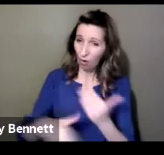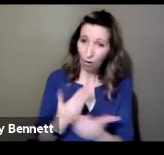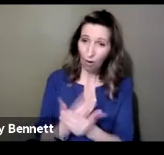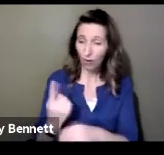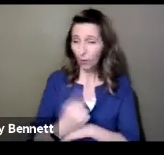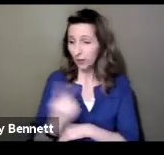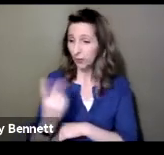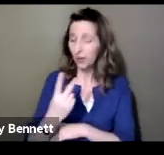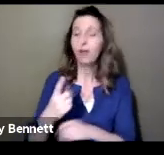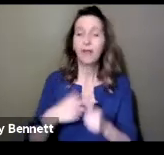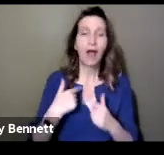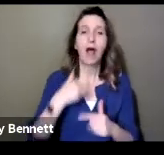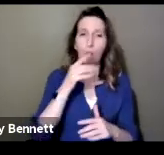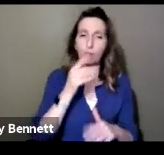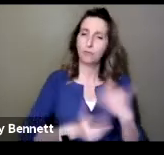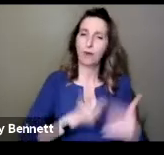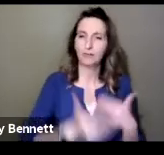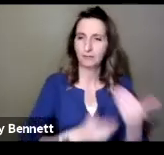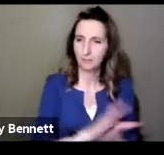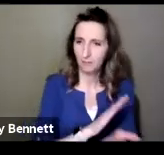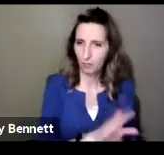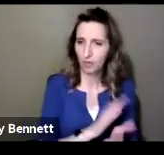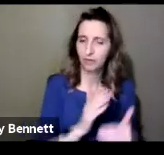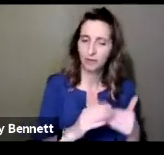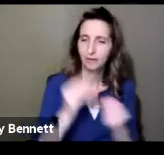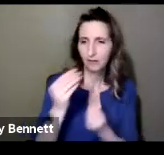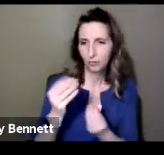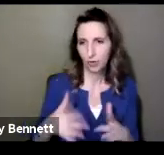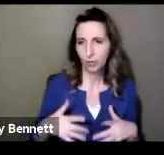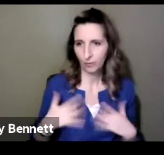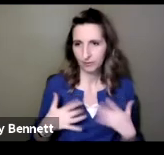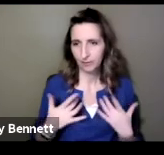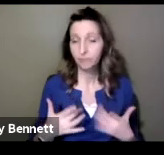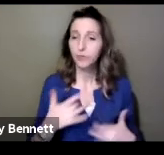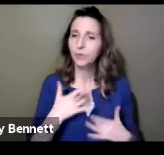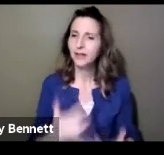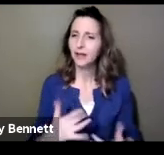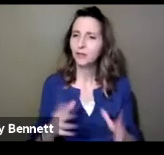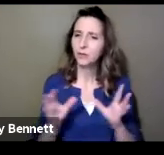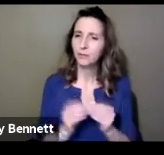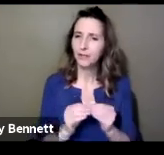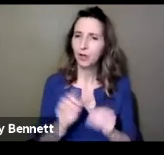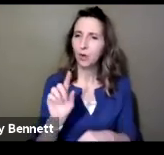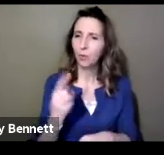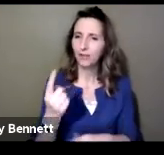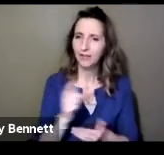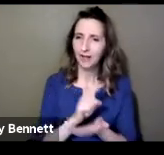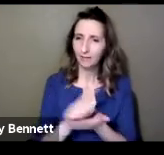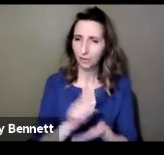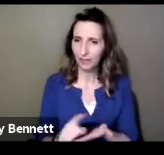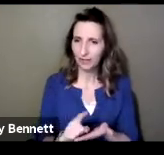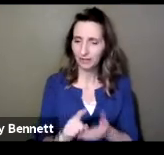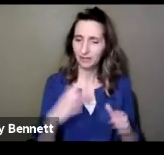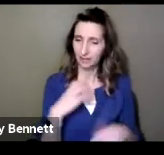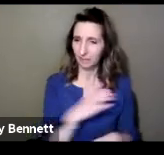and I am keeping you up to date. Our meetings typically happen once a week. Where we meet with the committee. And